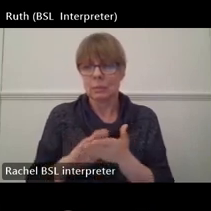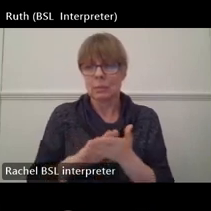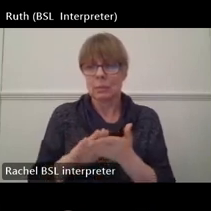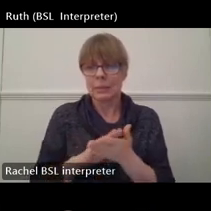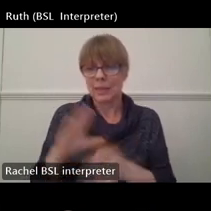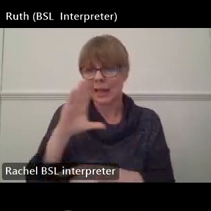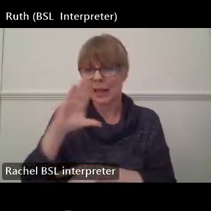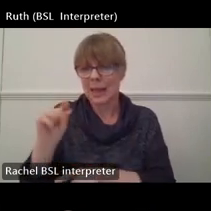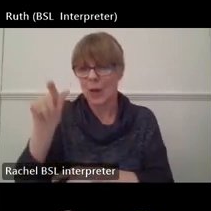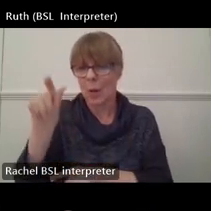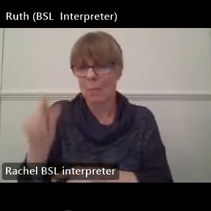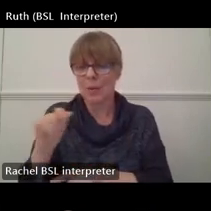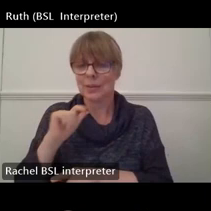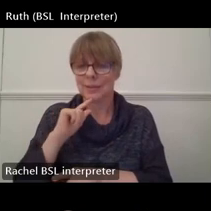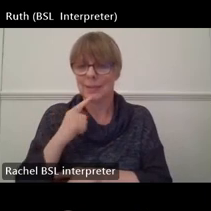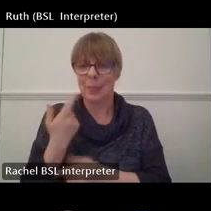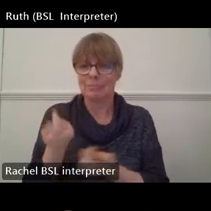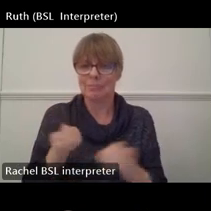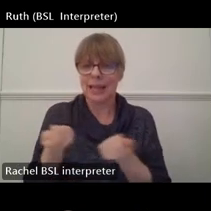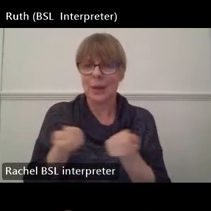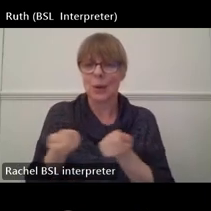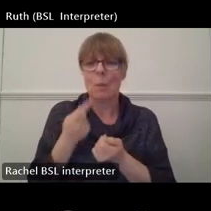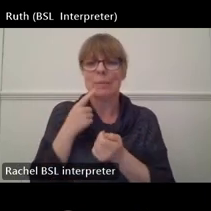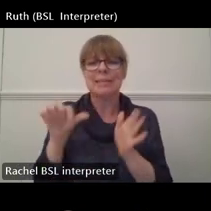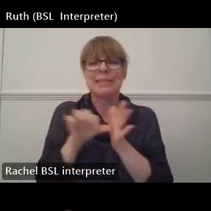it. Sometimes, most of the time.